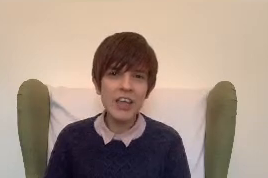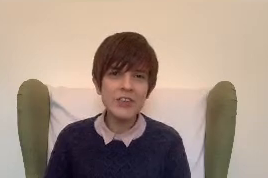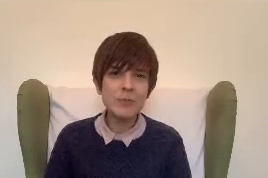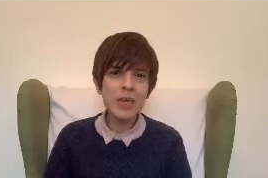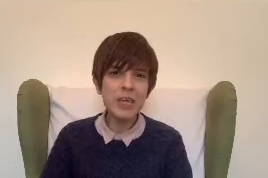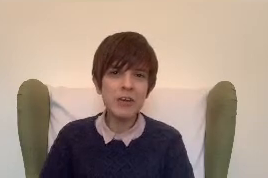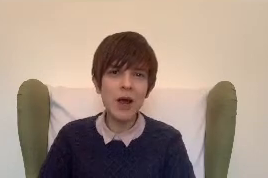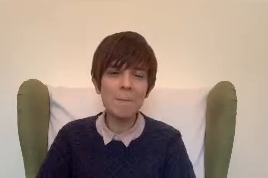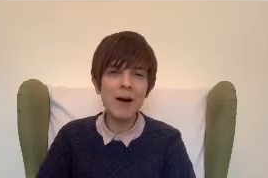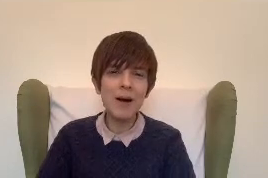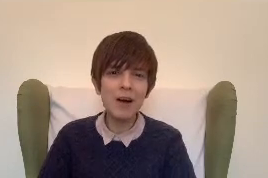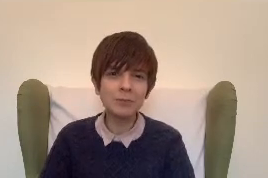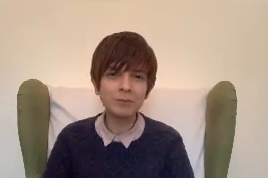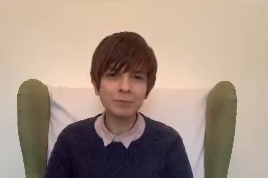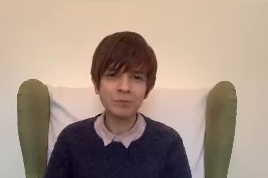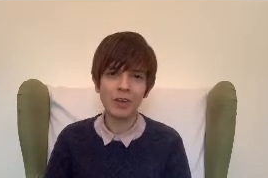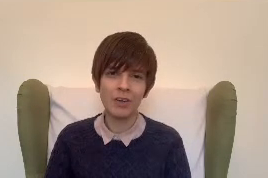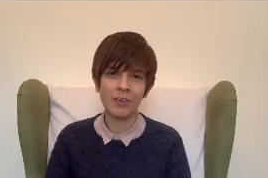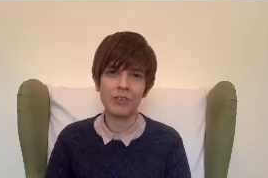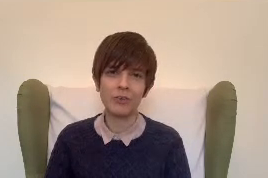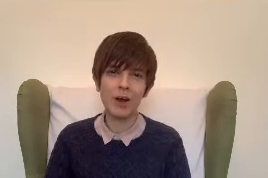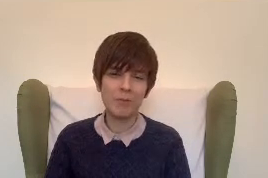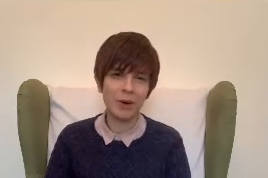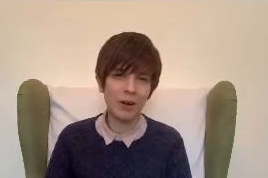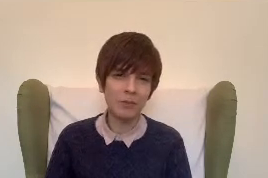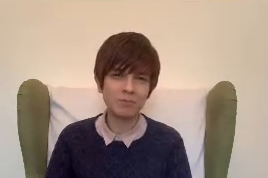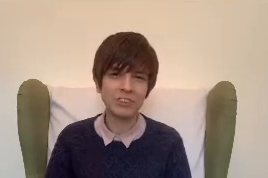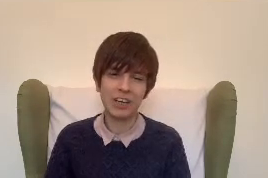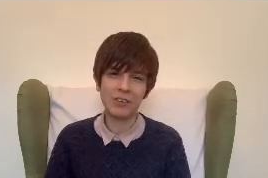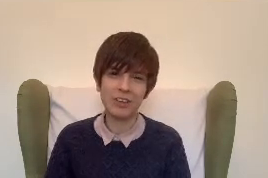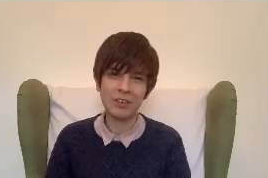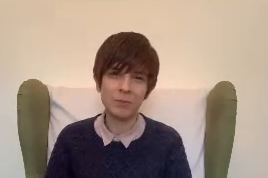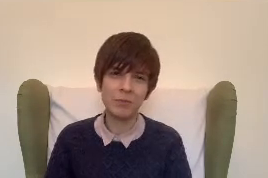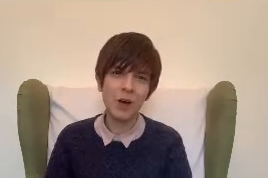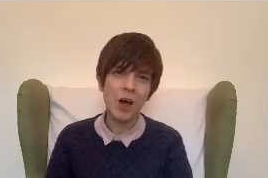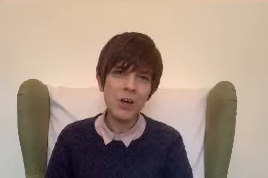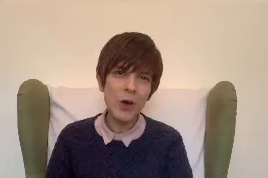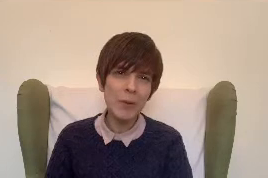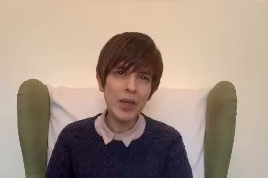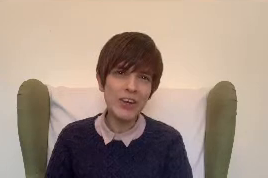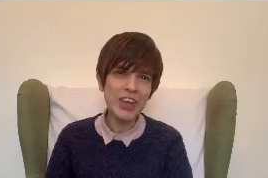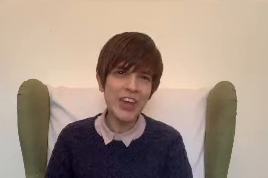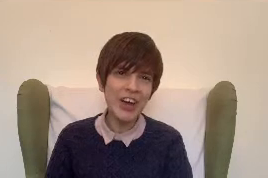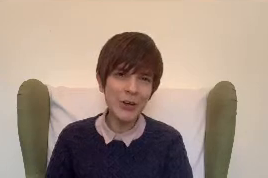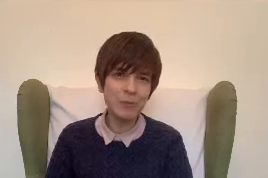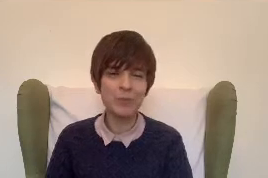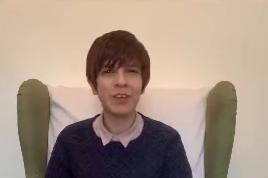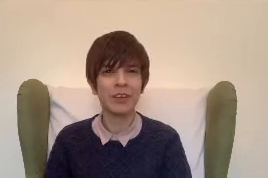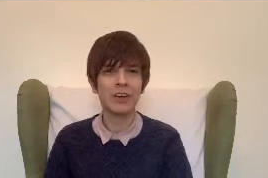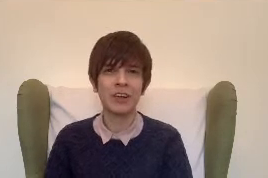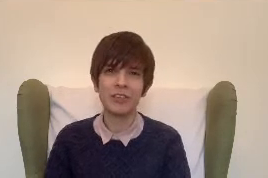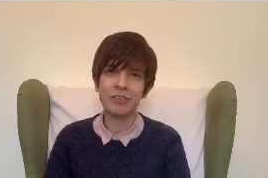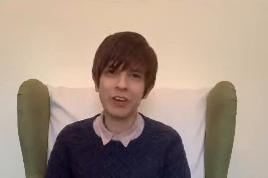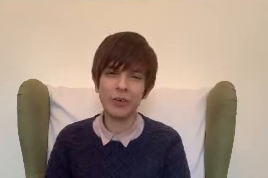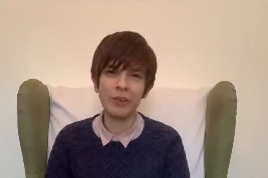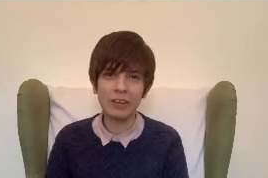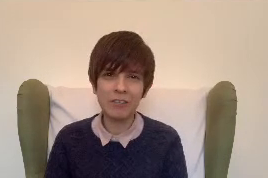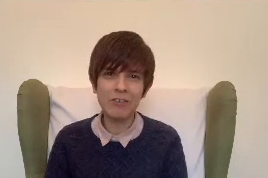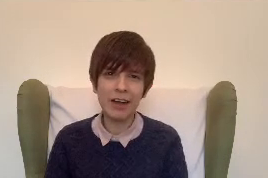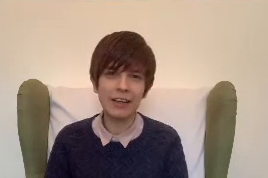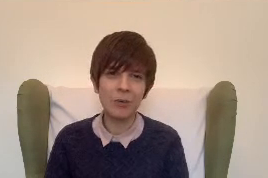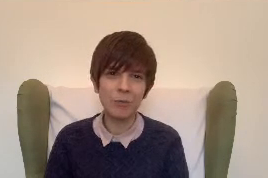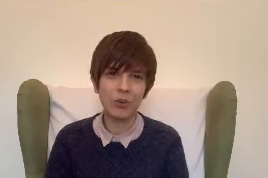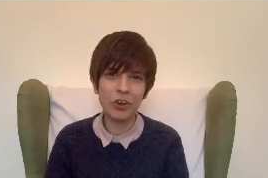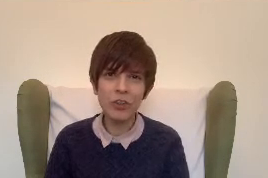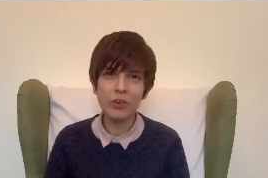shouted, "It's me, Grandma!" And so Grandma shouted, "Come in, dear!" And so Little